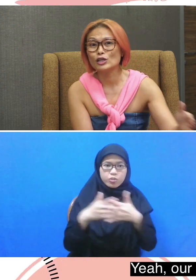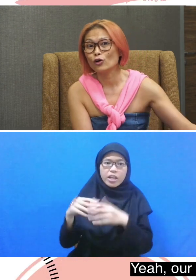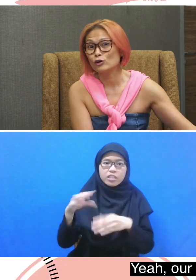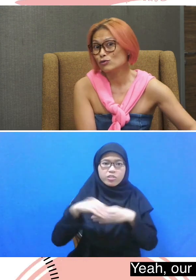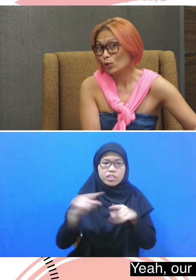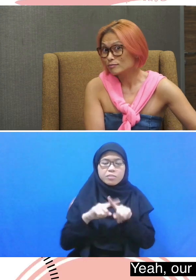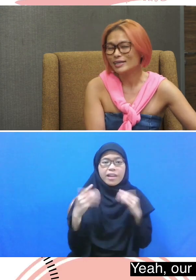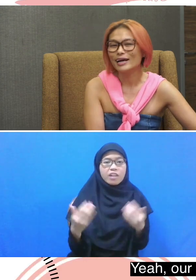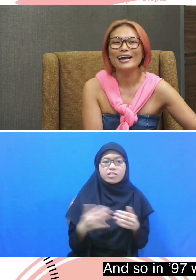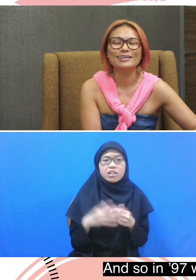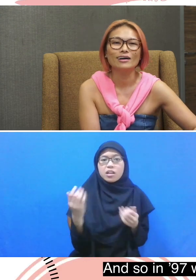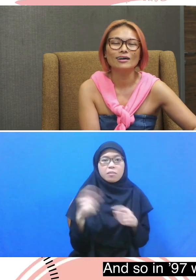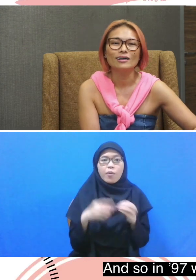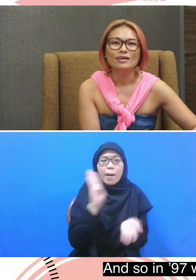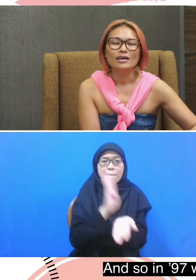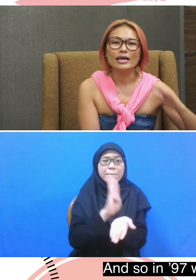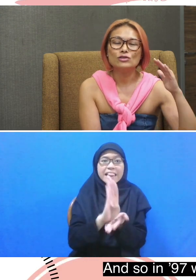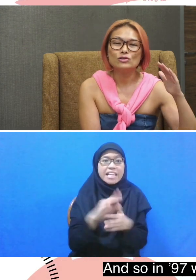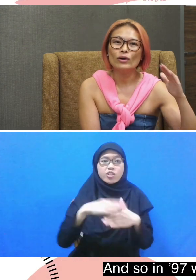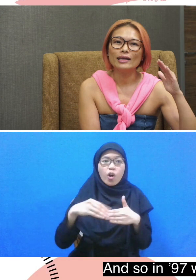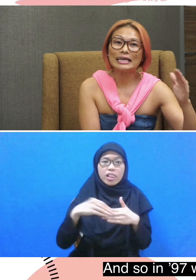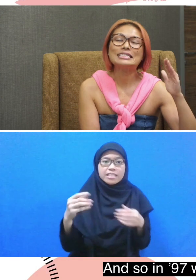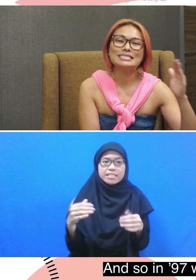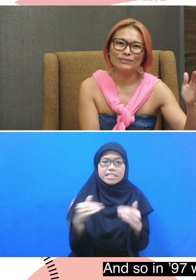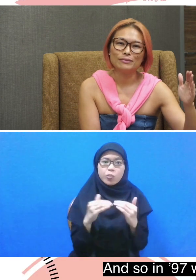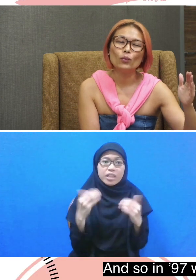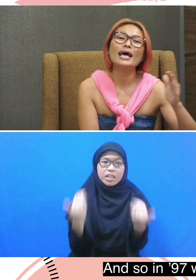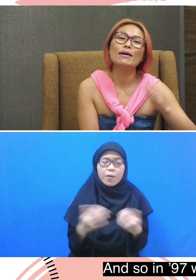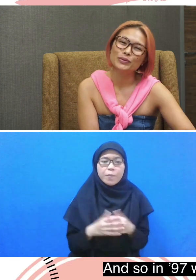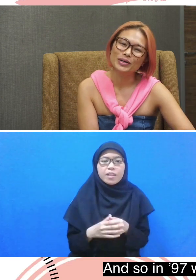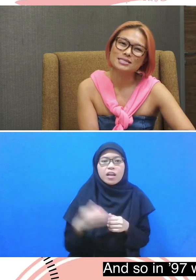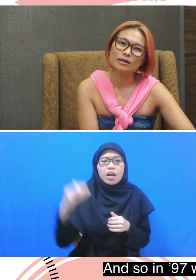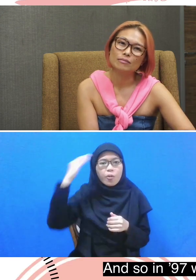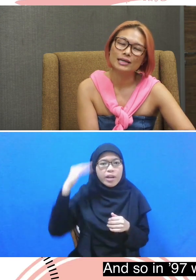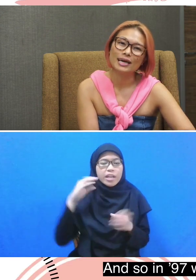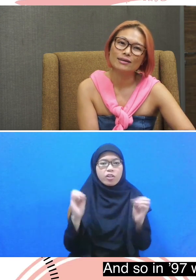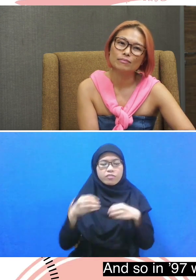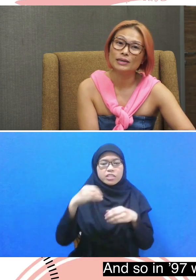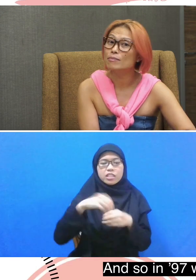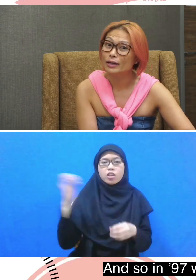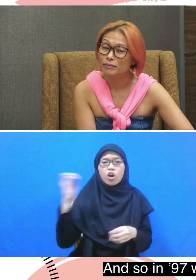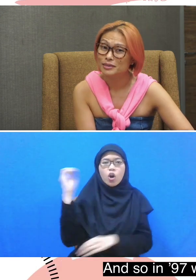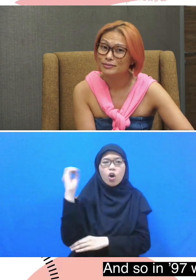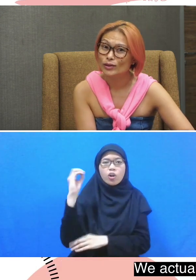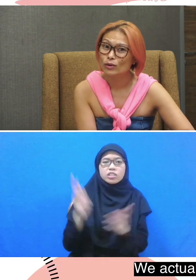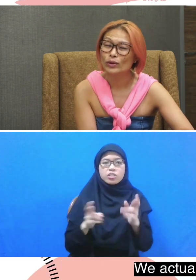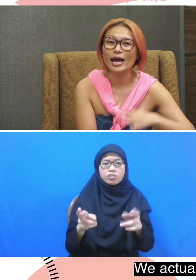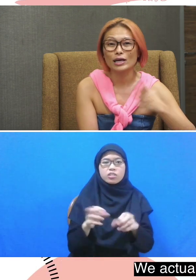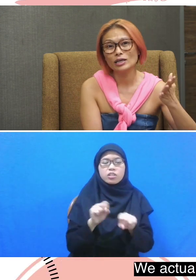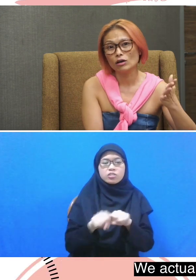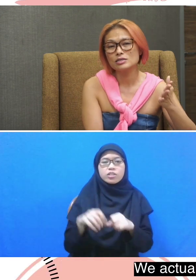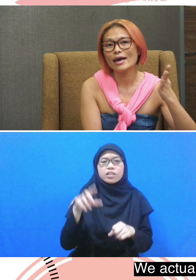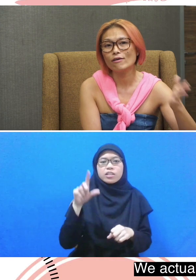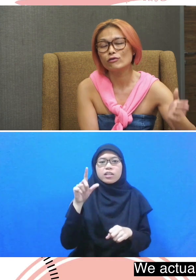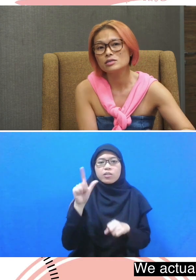was actually in Orchard Road. Yeah, and so in 97, what happened was my dad became bankrupt. We